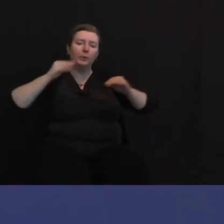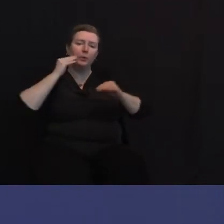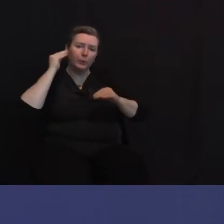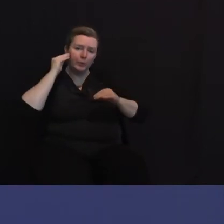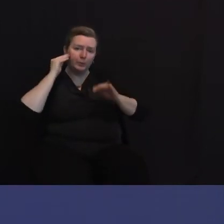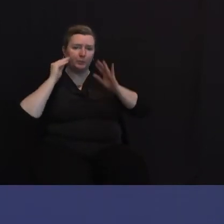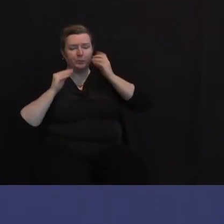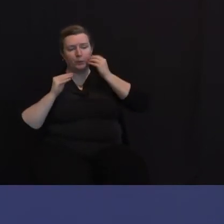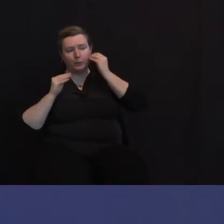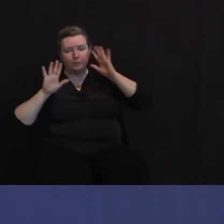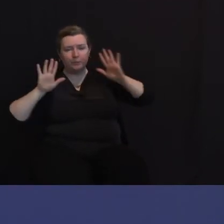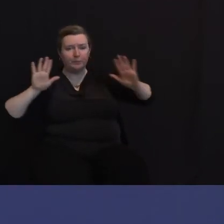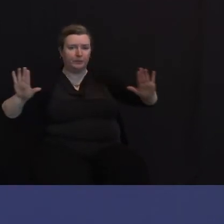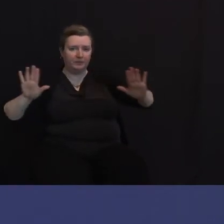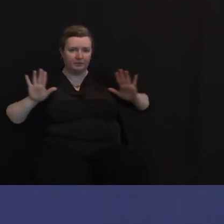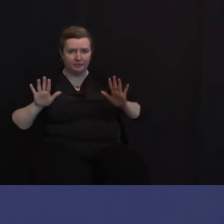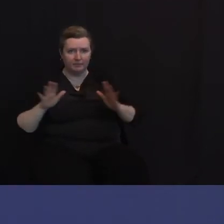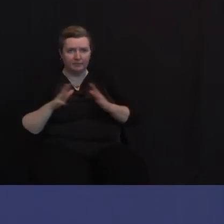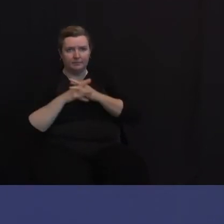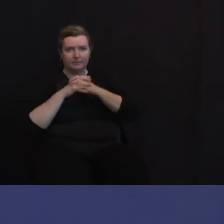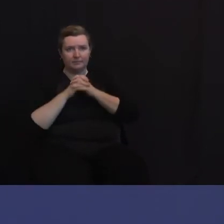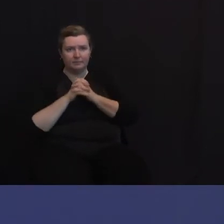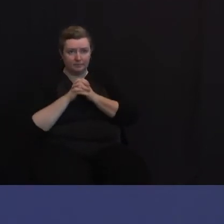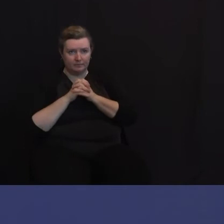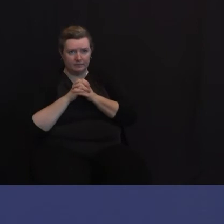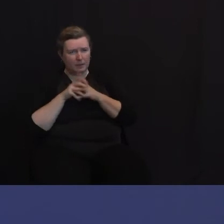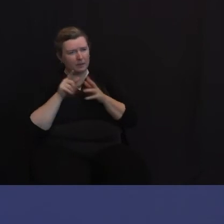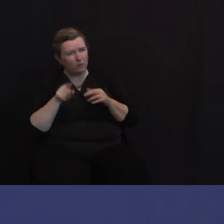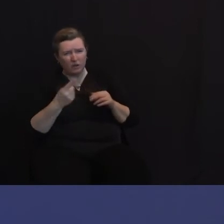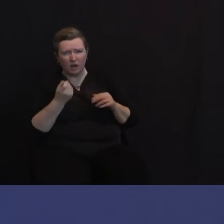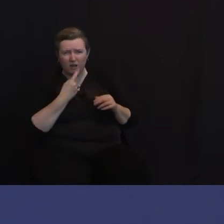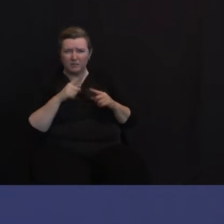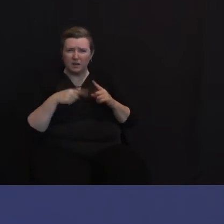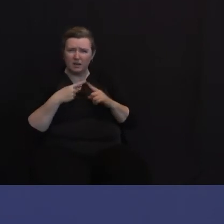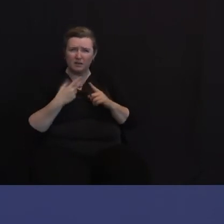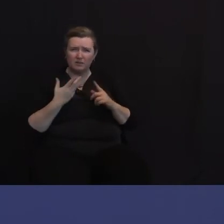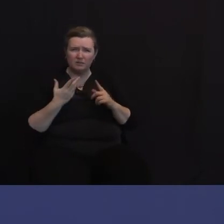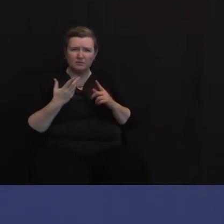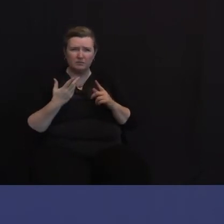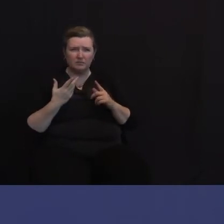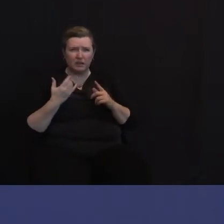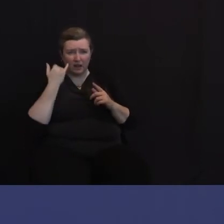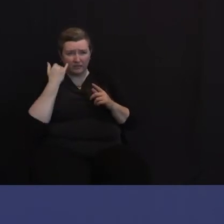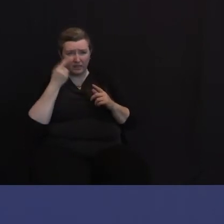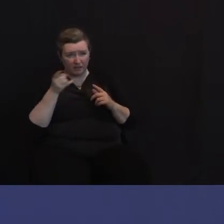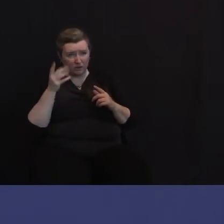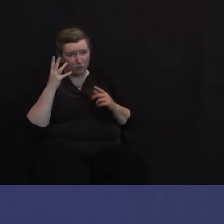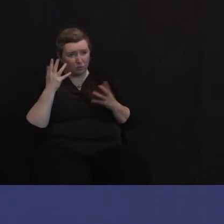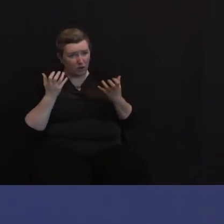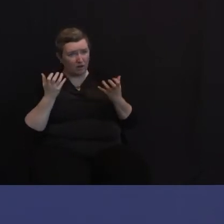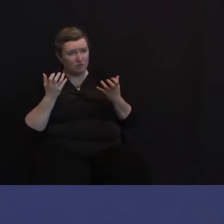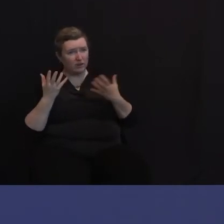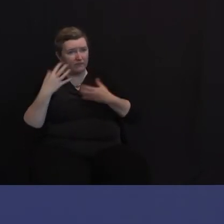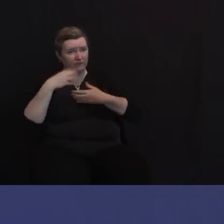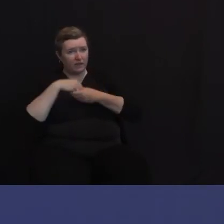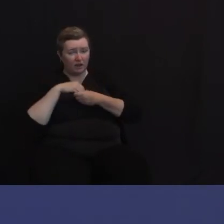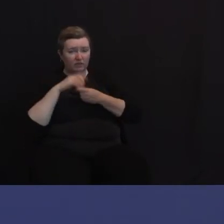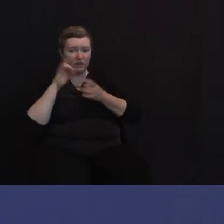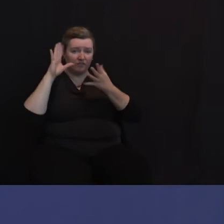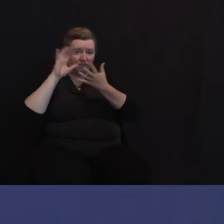You asked if they want to take up violent protests. If that's their intention, they will be dealt with to the full extent of the